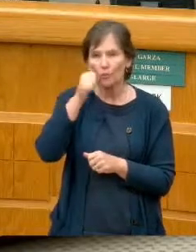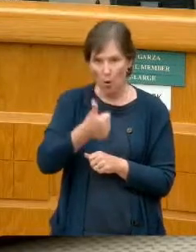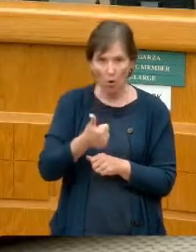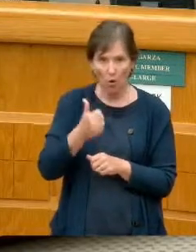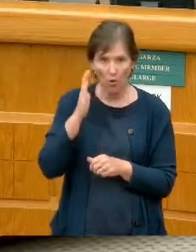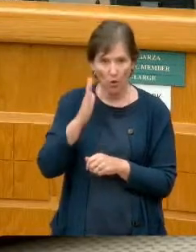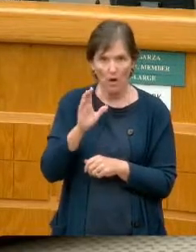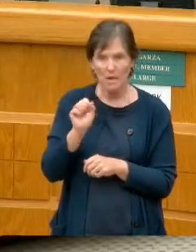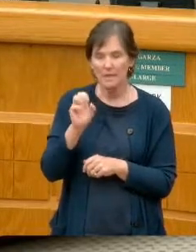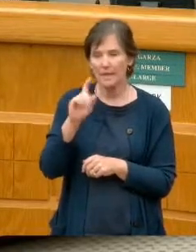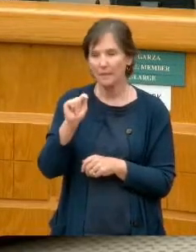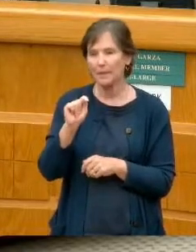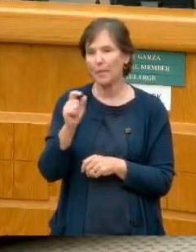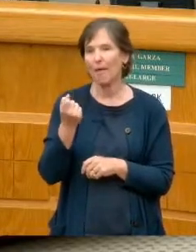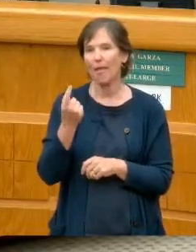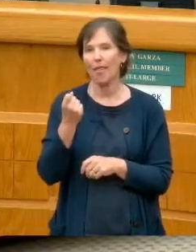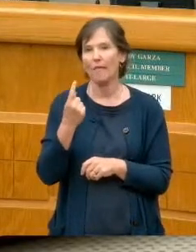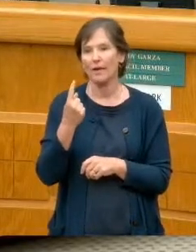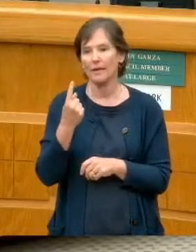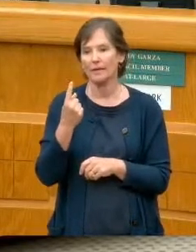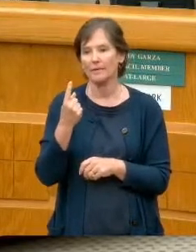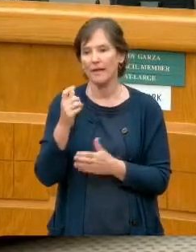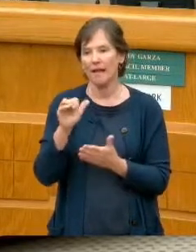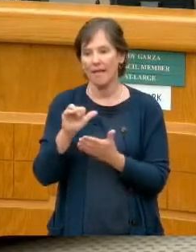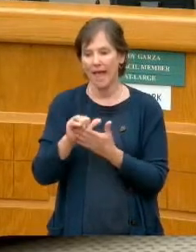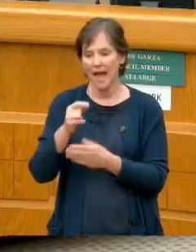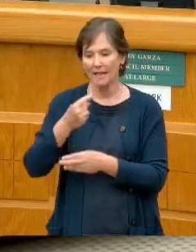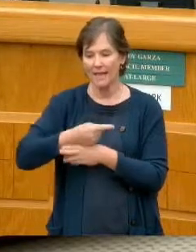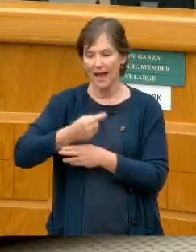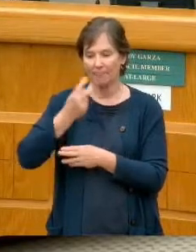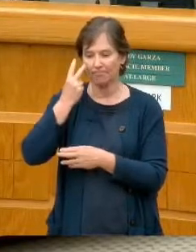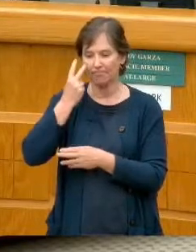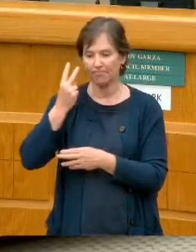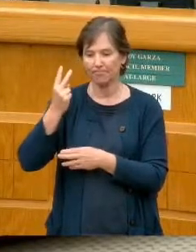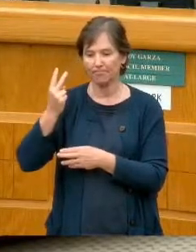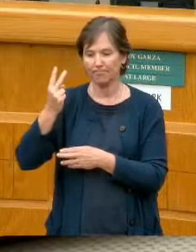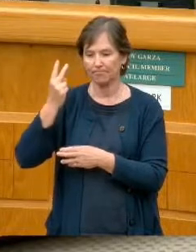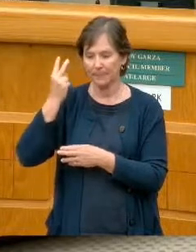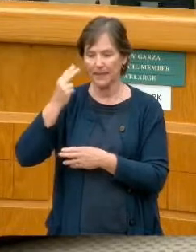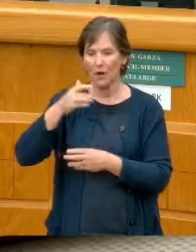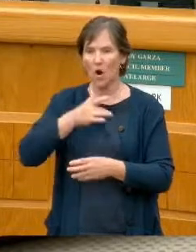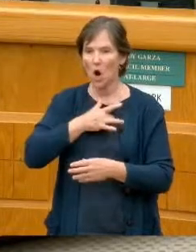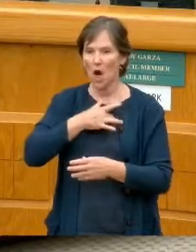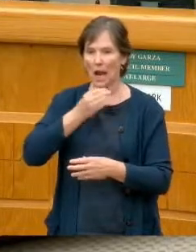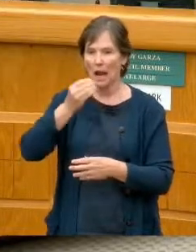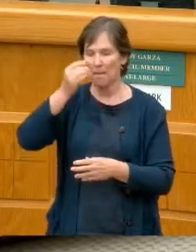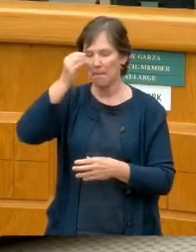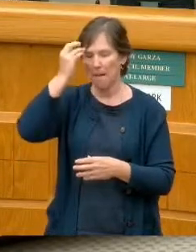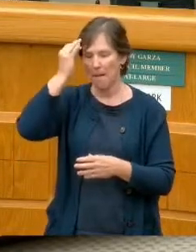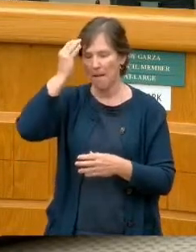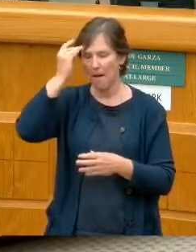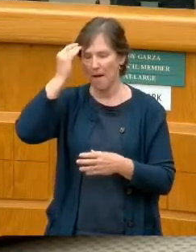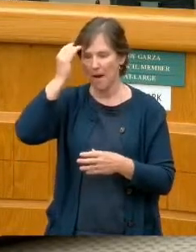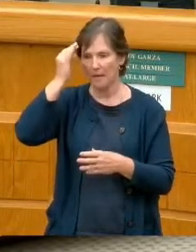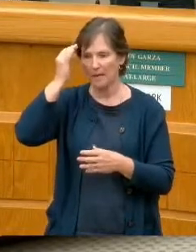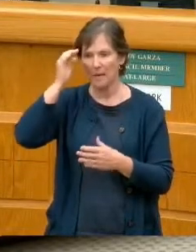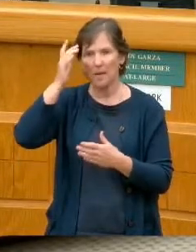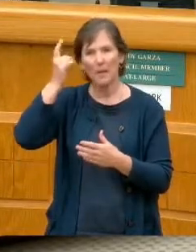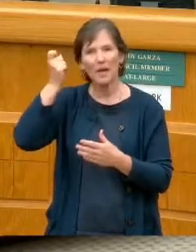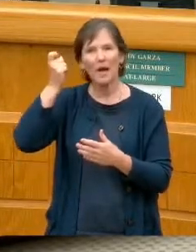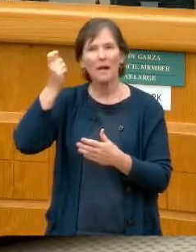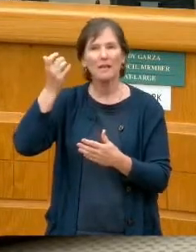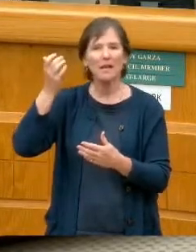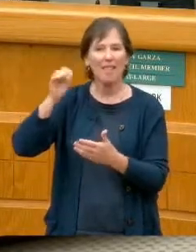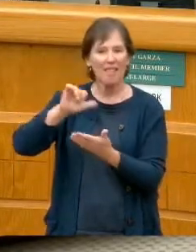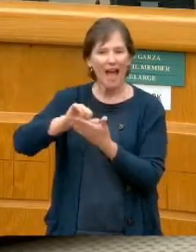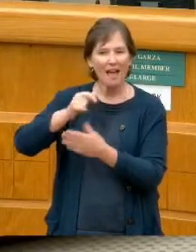day in the hearts and minds of all Americans, because that was the day that terror struck at the heart of our nation's financial capital